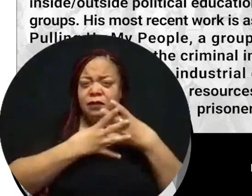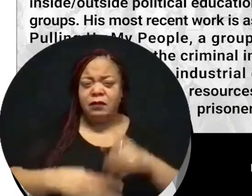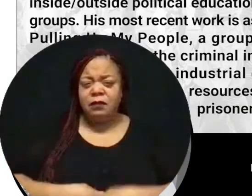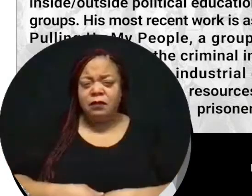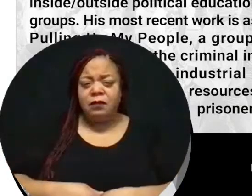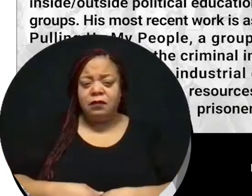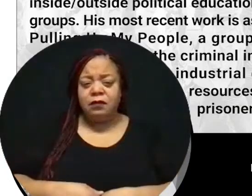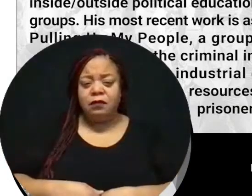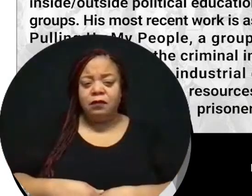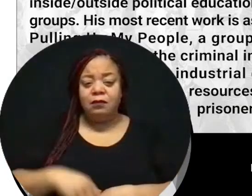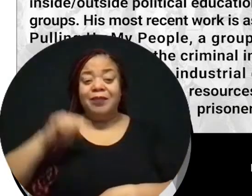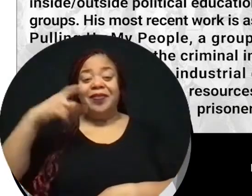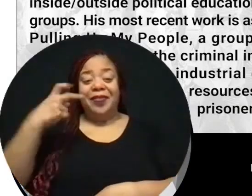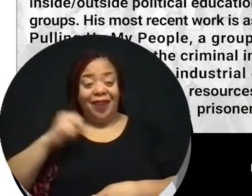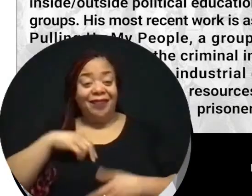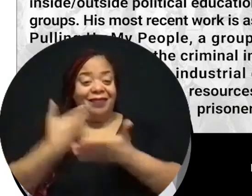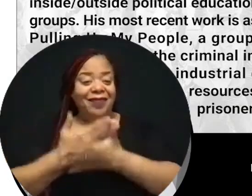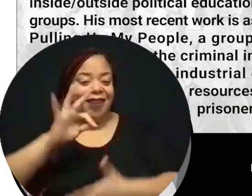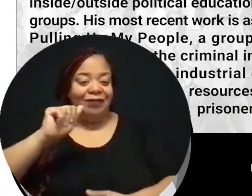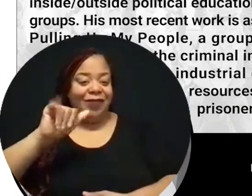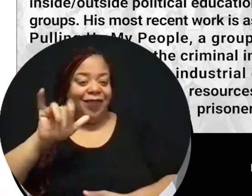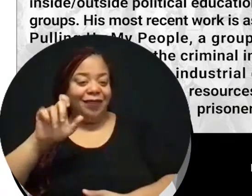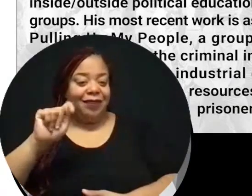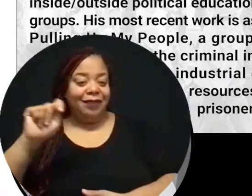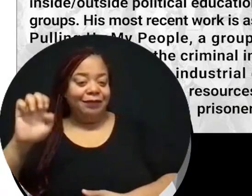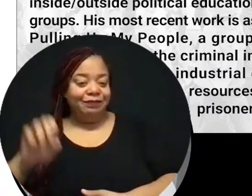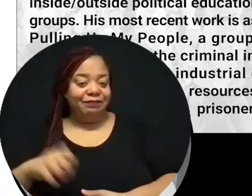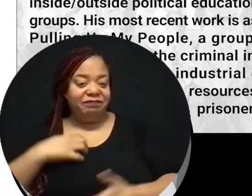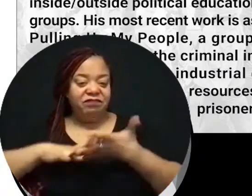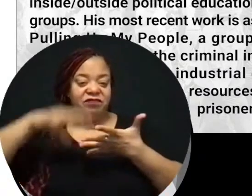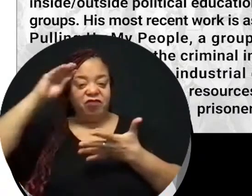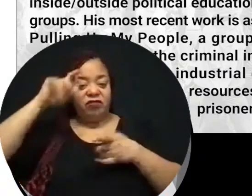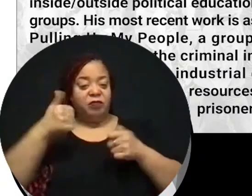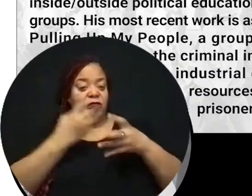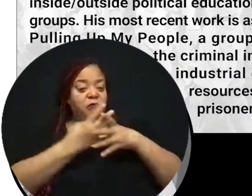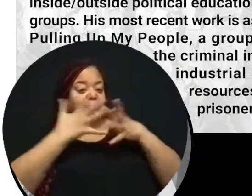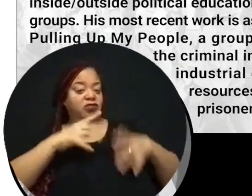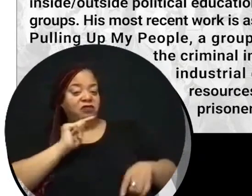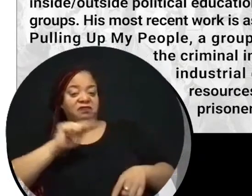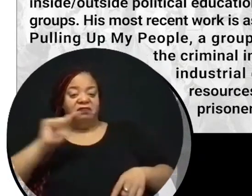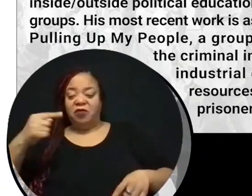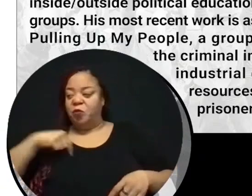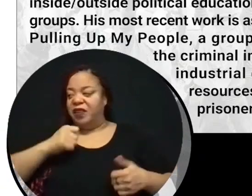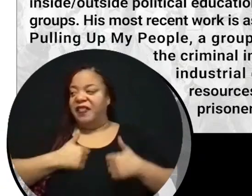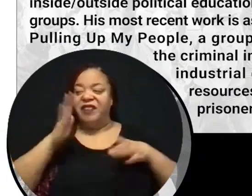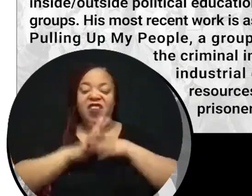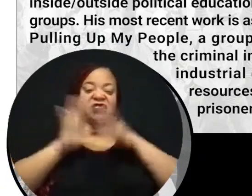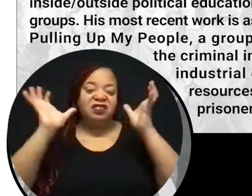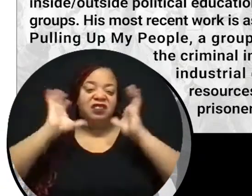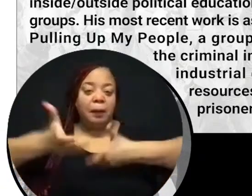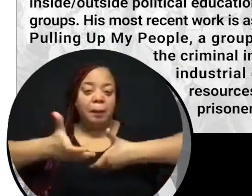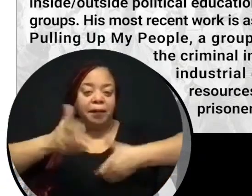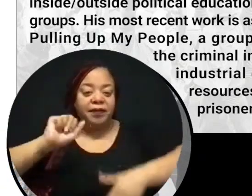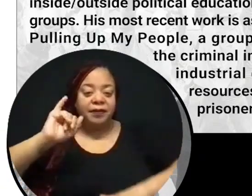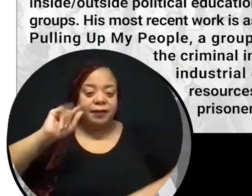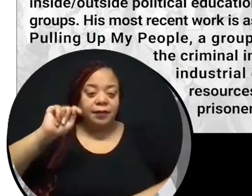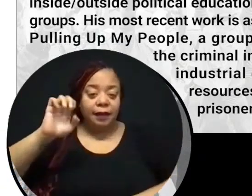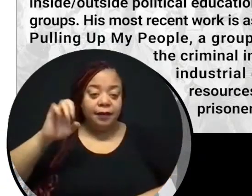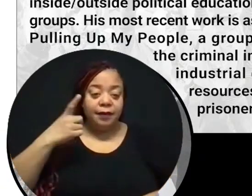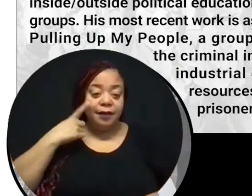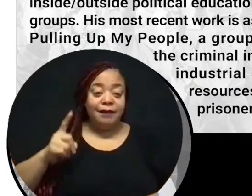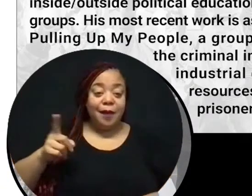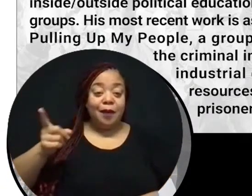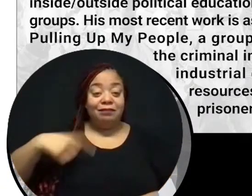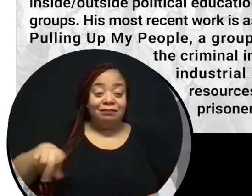And a few months later, I found a lump on my body. It was scary, to say the least. I was